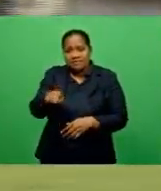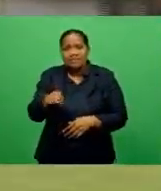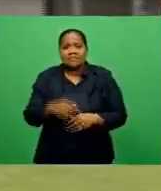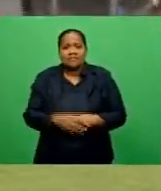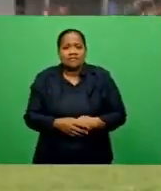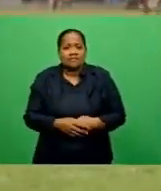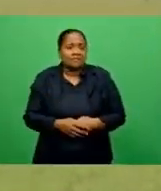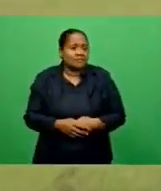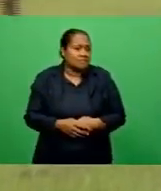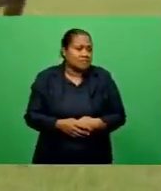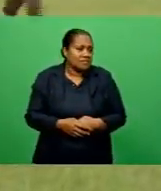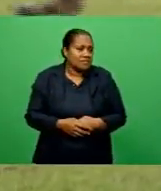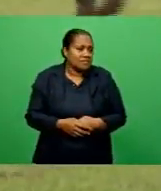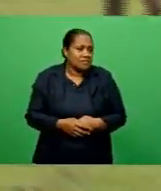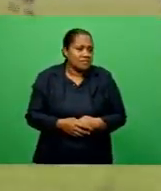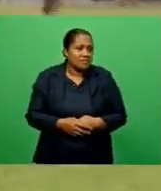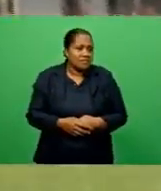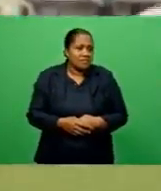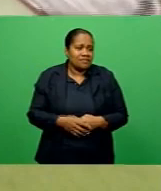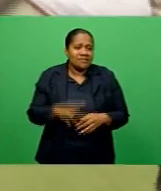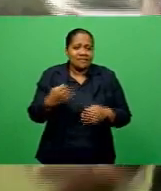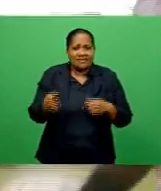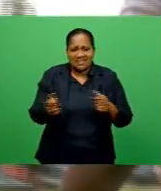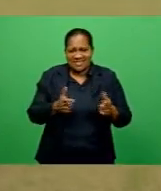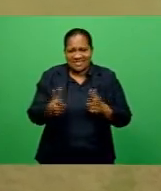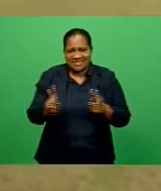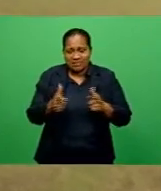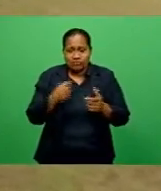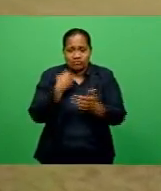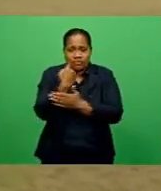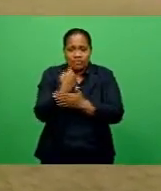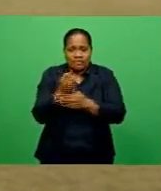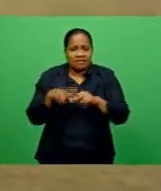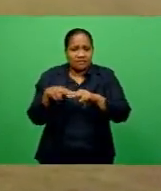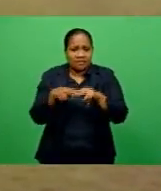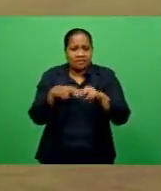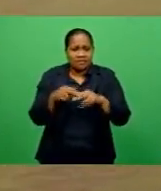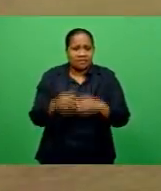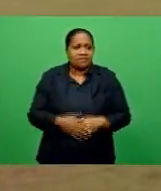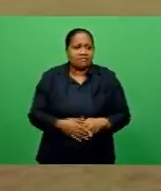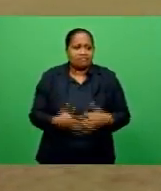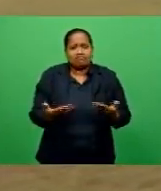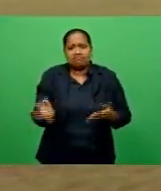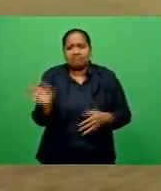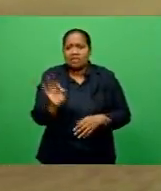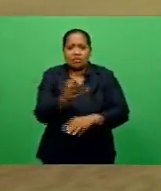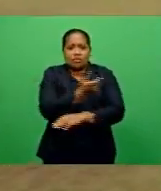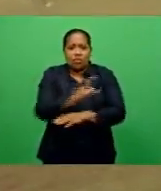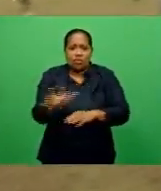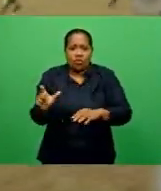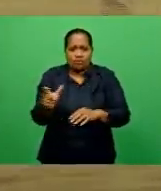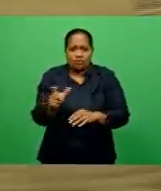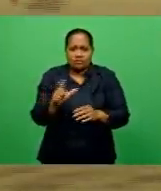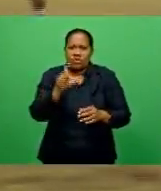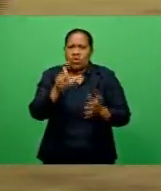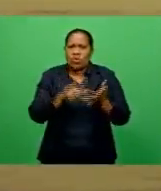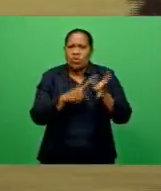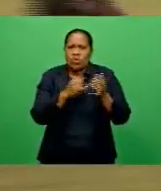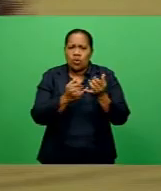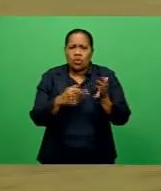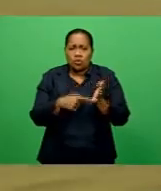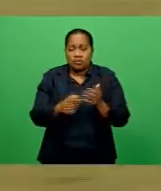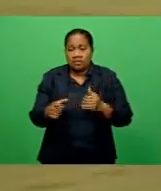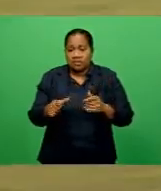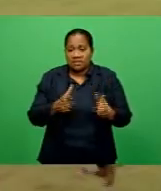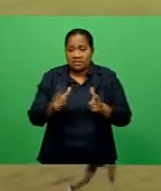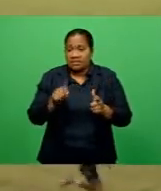our crown jewels, which is Sevens Rugby in Fiji, which is... Since there is no Coral Coast Sevens next year, the first Super Series tournament will be